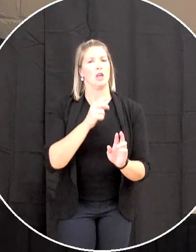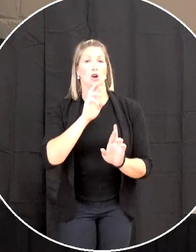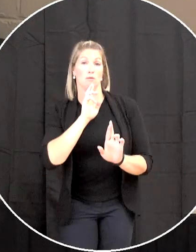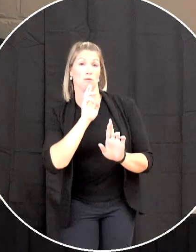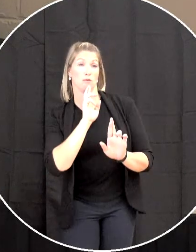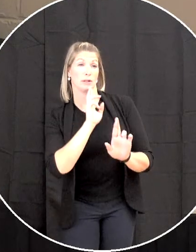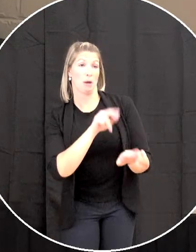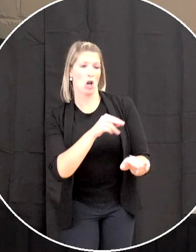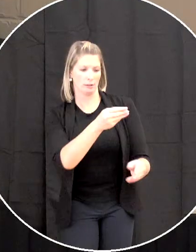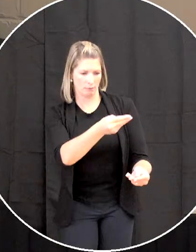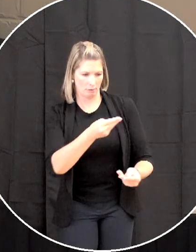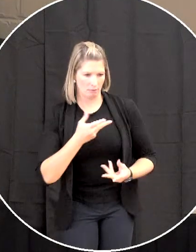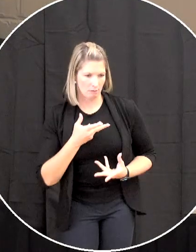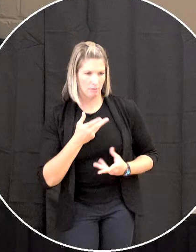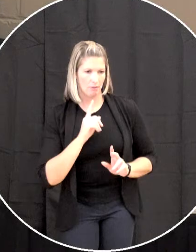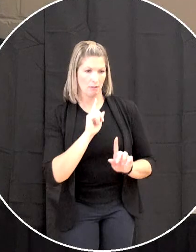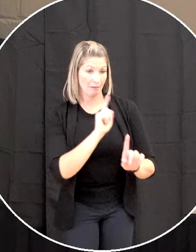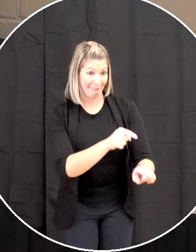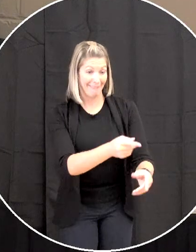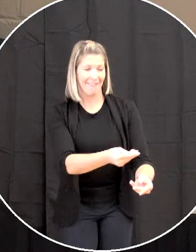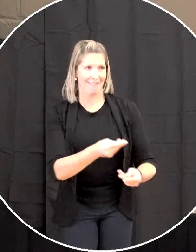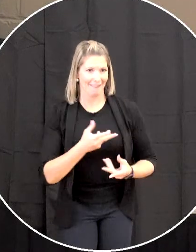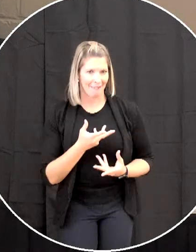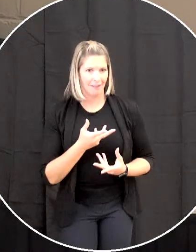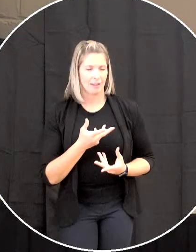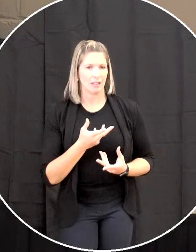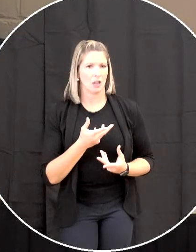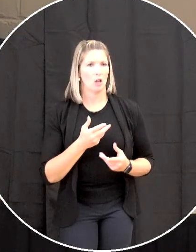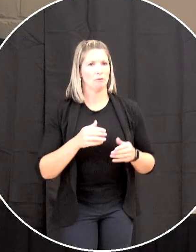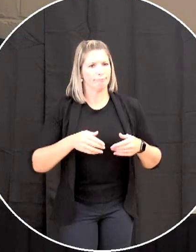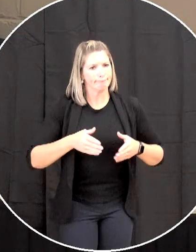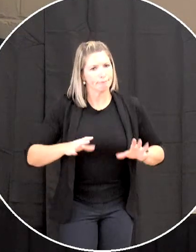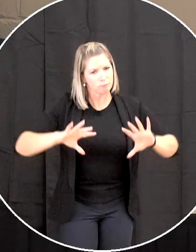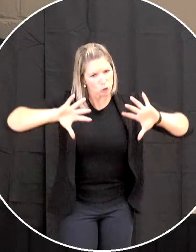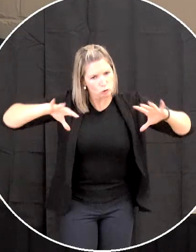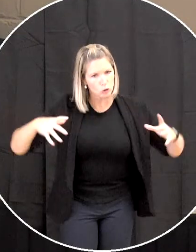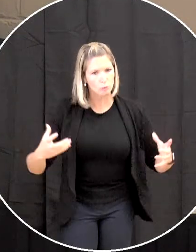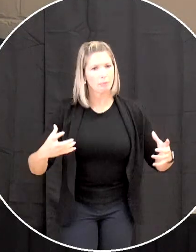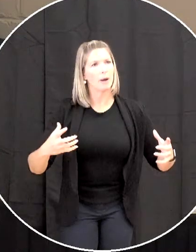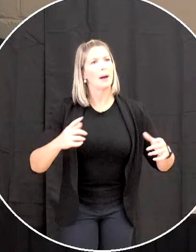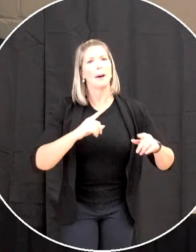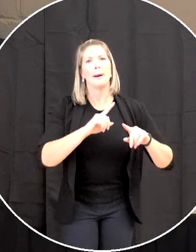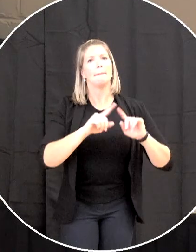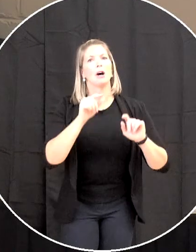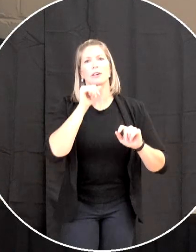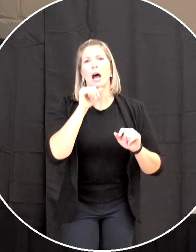just comes to trustees as a global group and does not include our senior staff